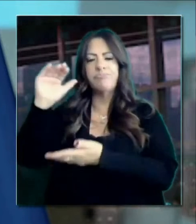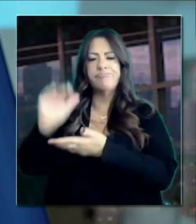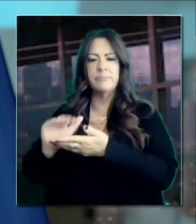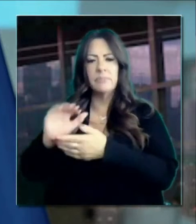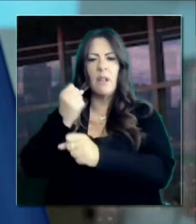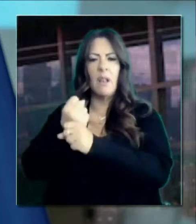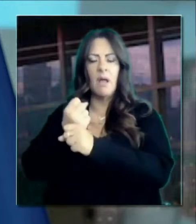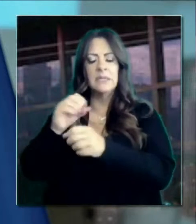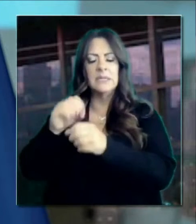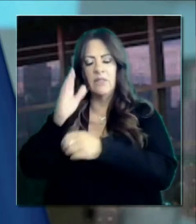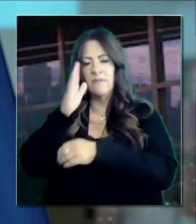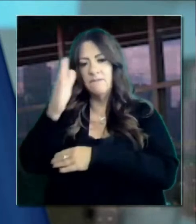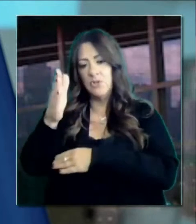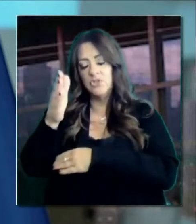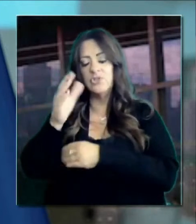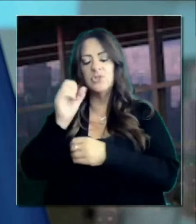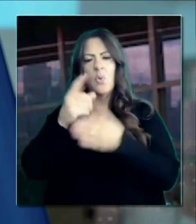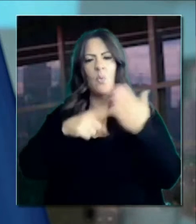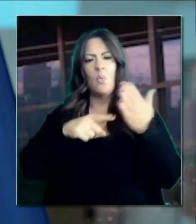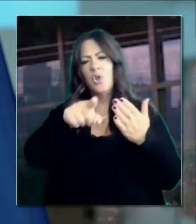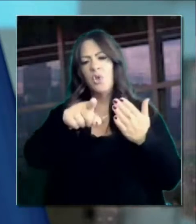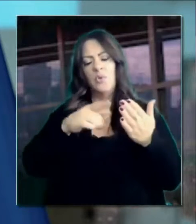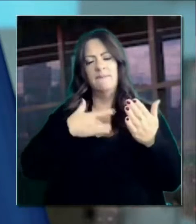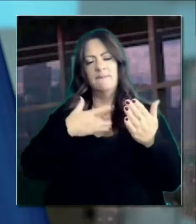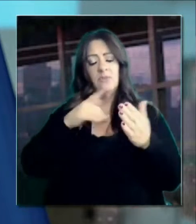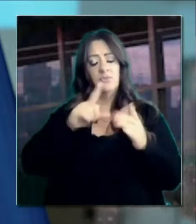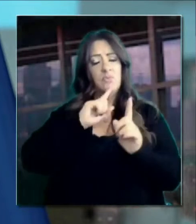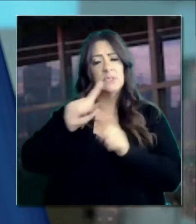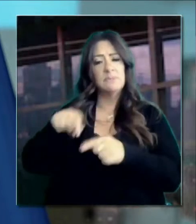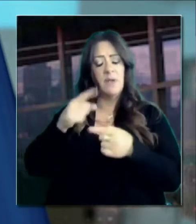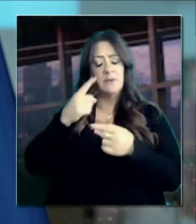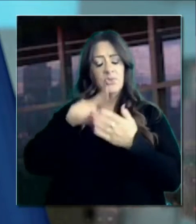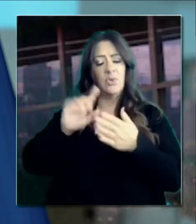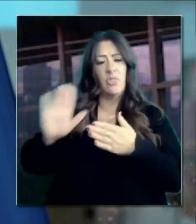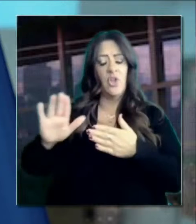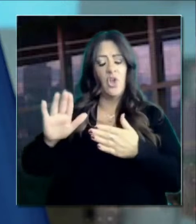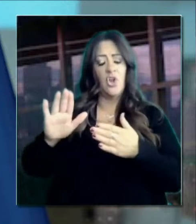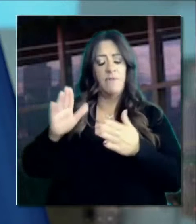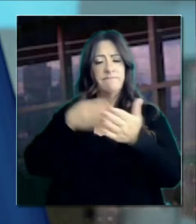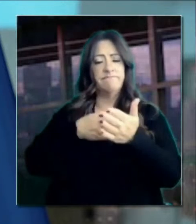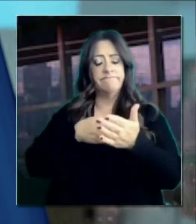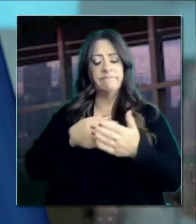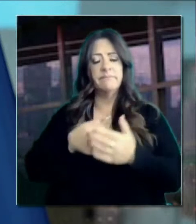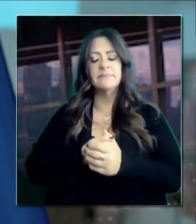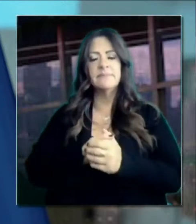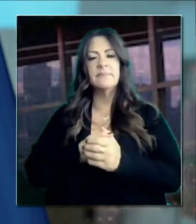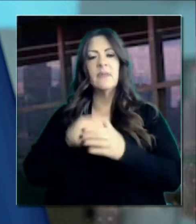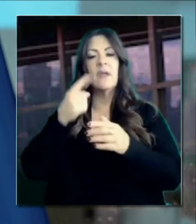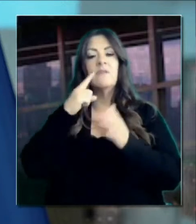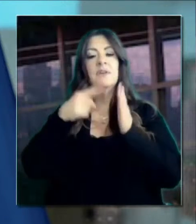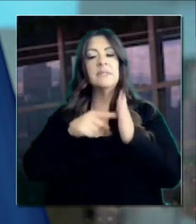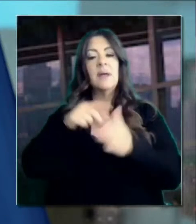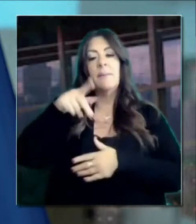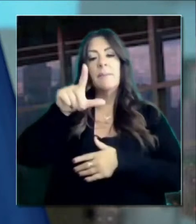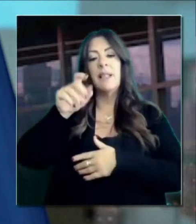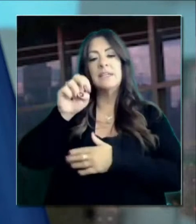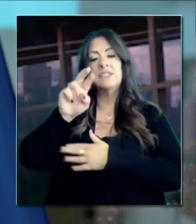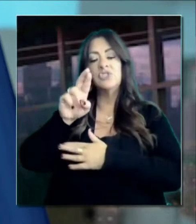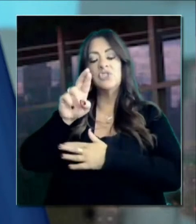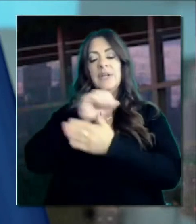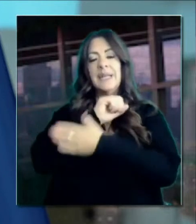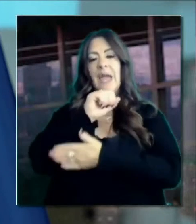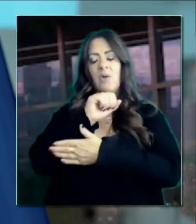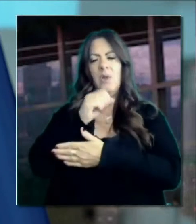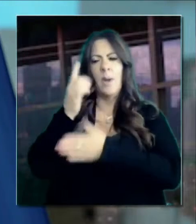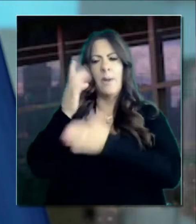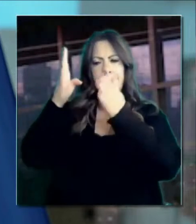lockdowns in the future. What is your response to that? The second question is vaccine related. In Placer County, an individual died hours